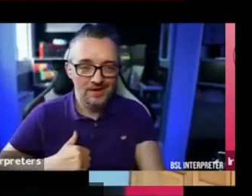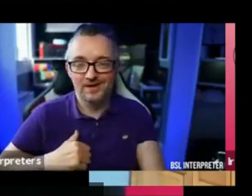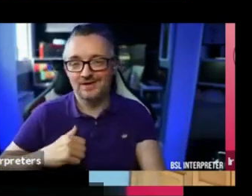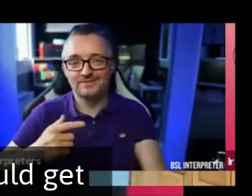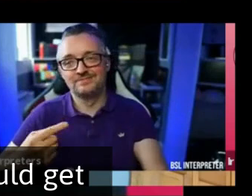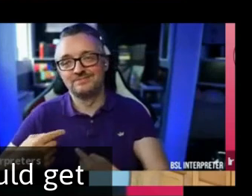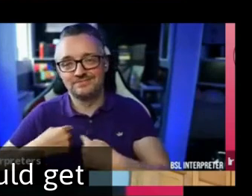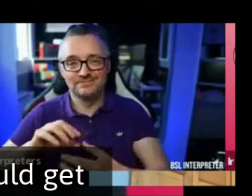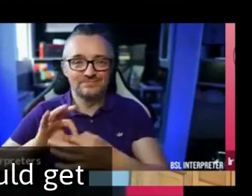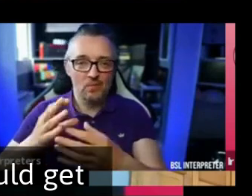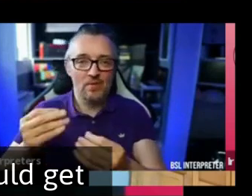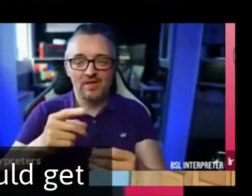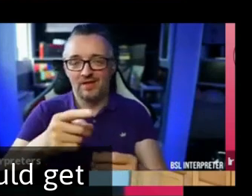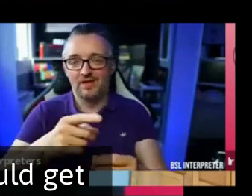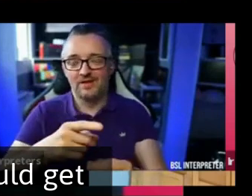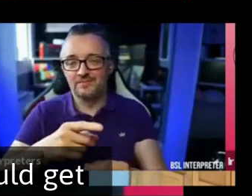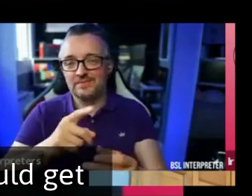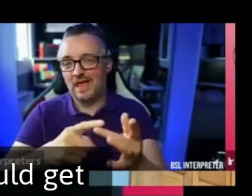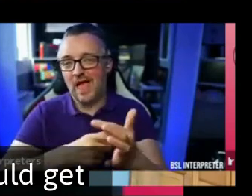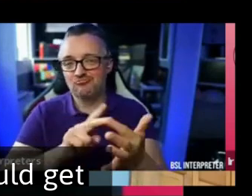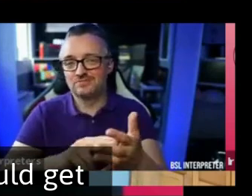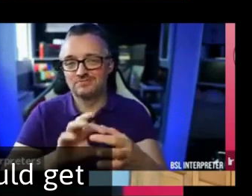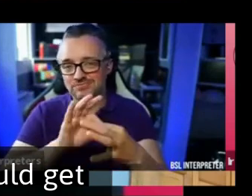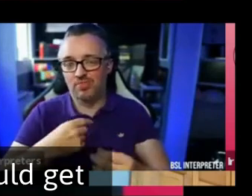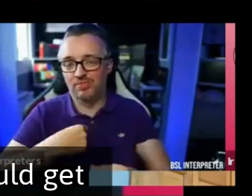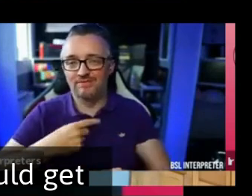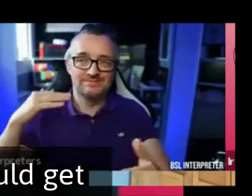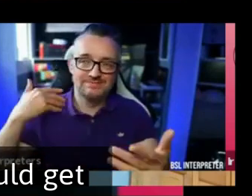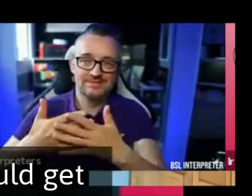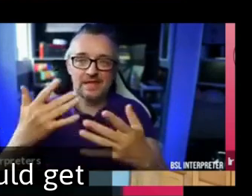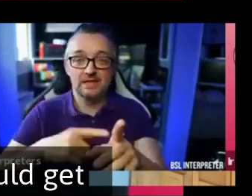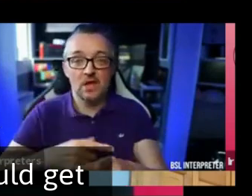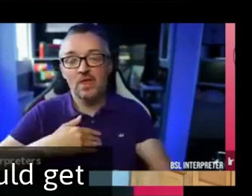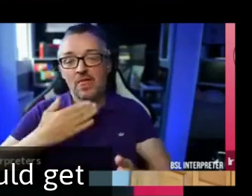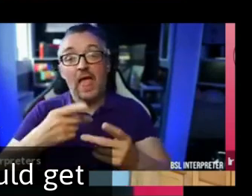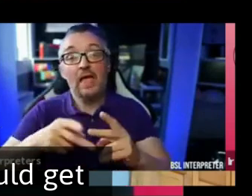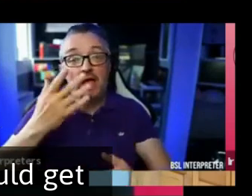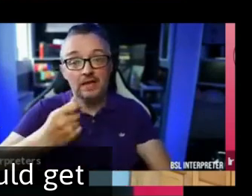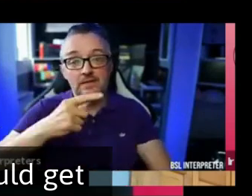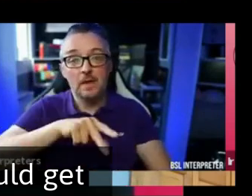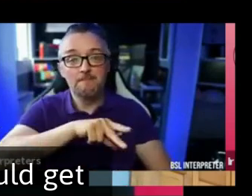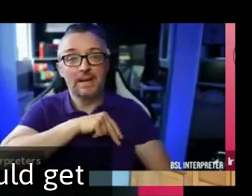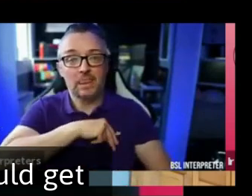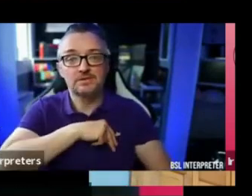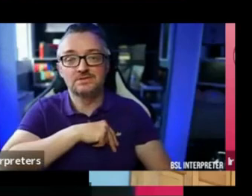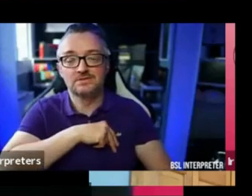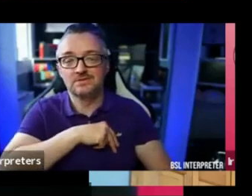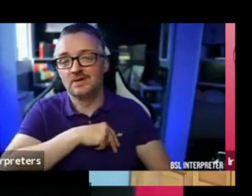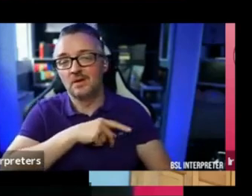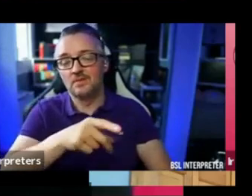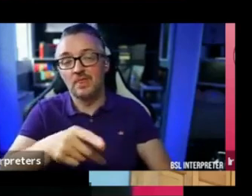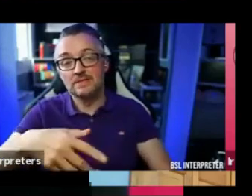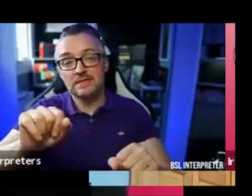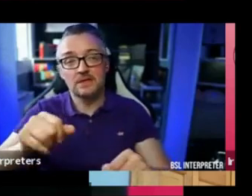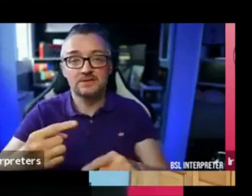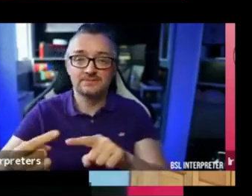for 10 years. If there's any medals going, we should get one for Irene and Ian for putting up with me. But it started